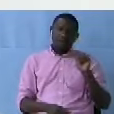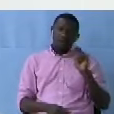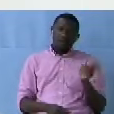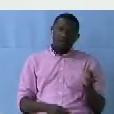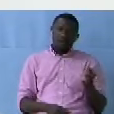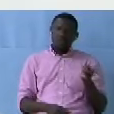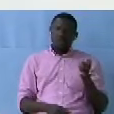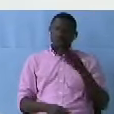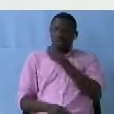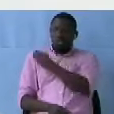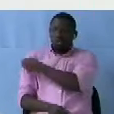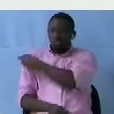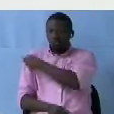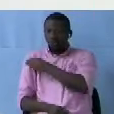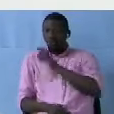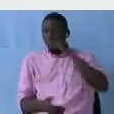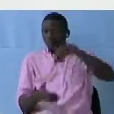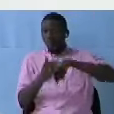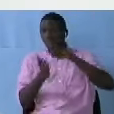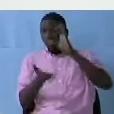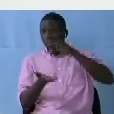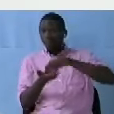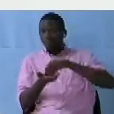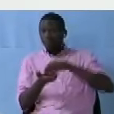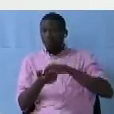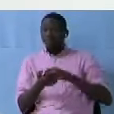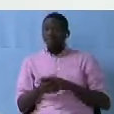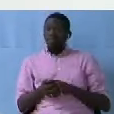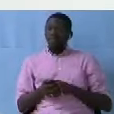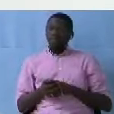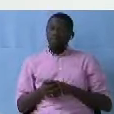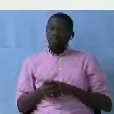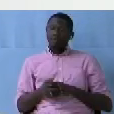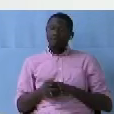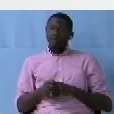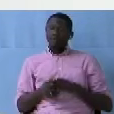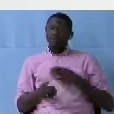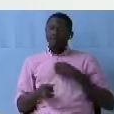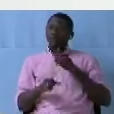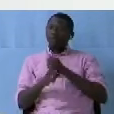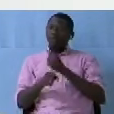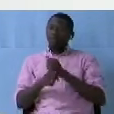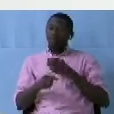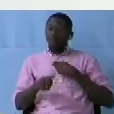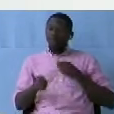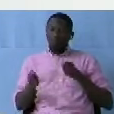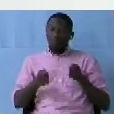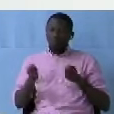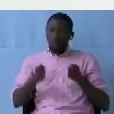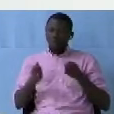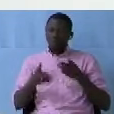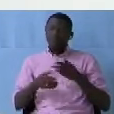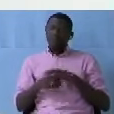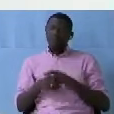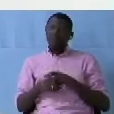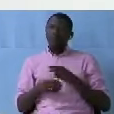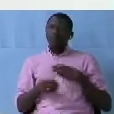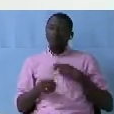mag bi ci Bangui applying some form of management modalities in the presence of the international